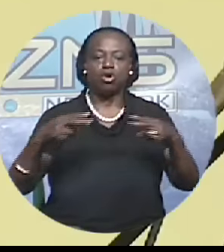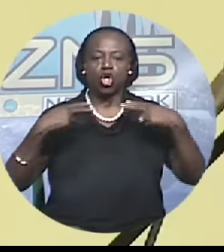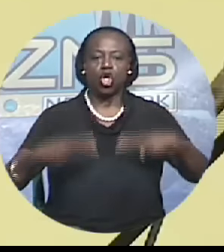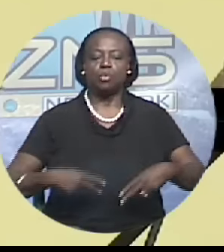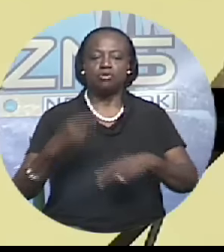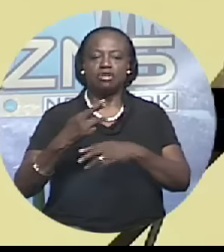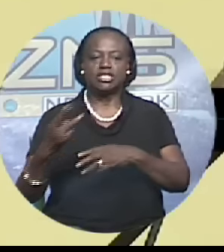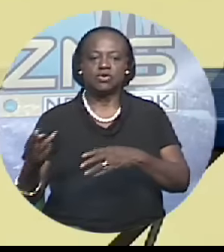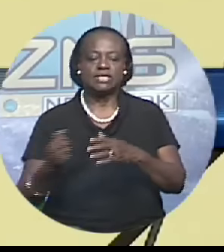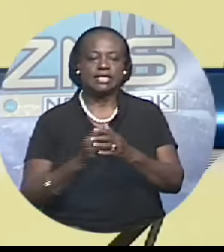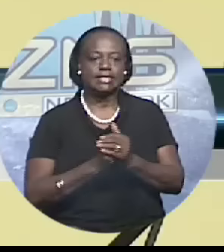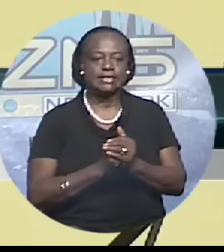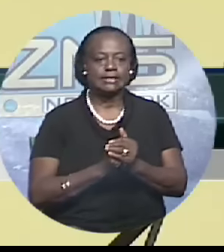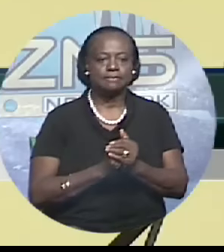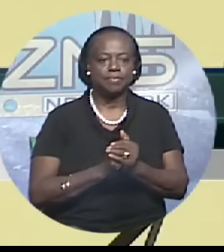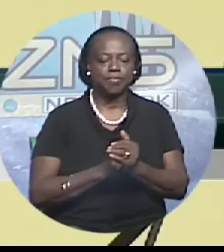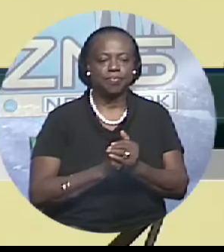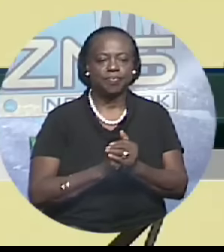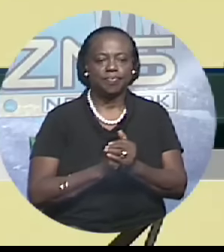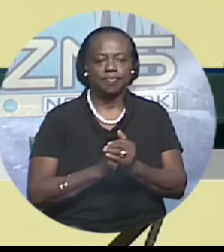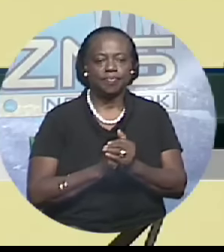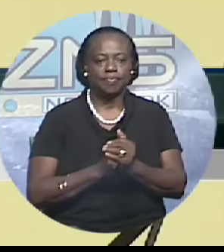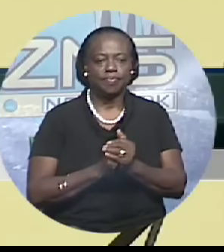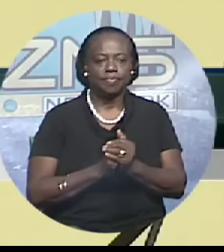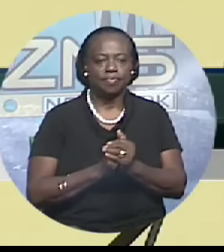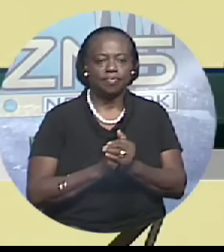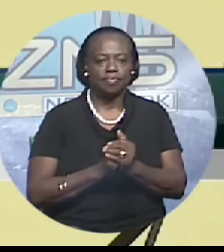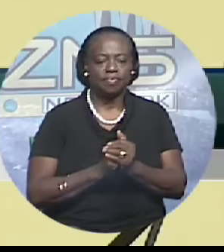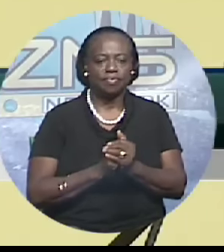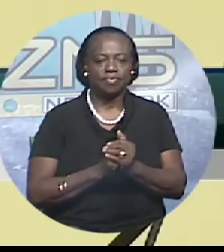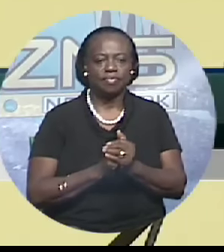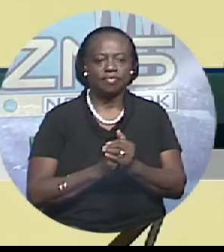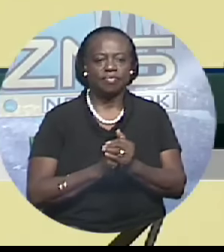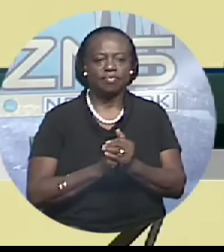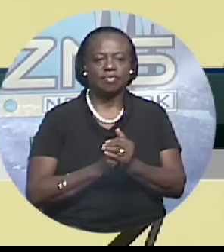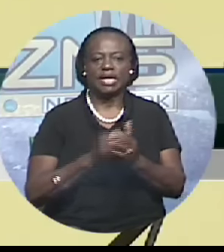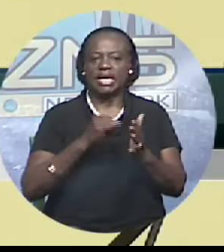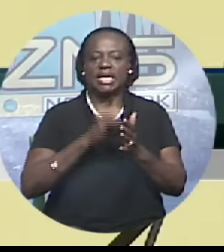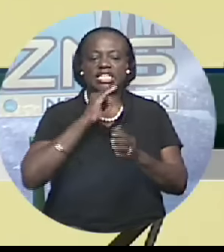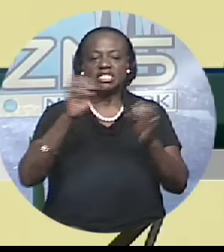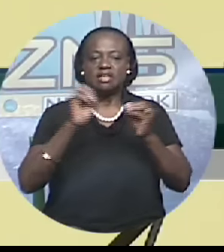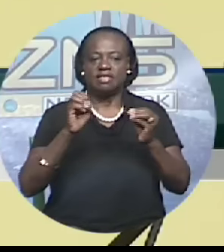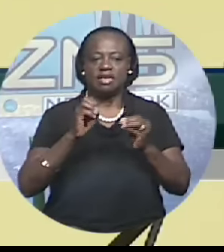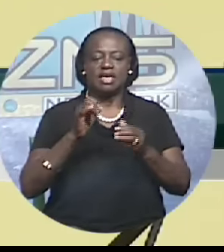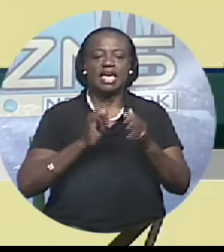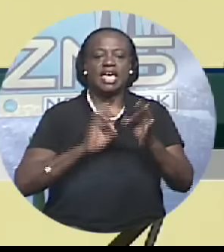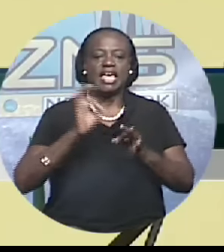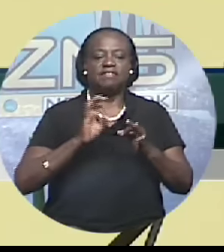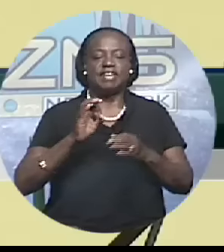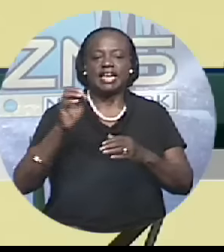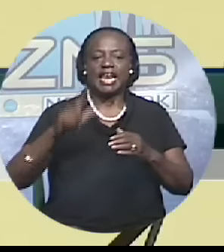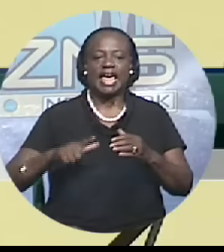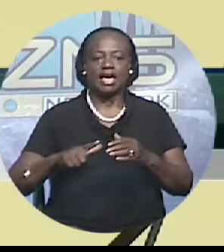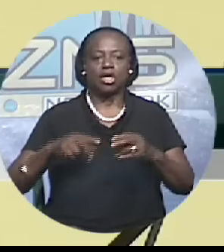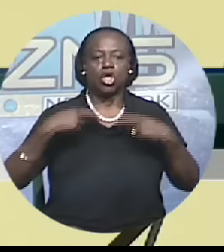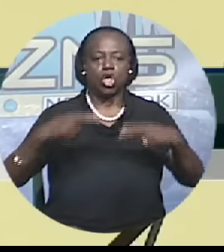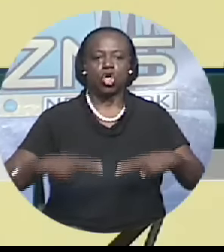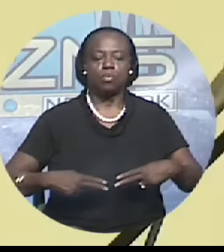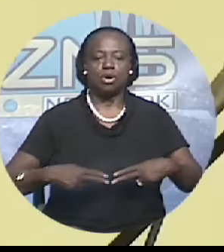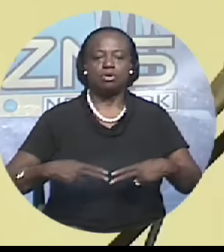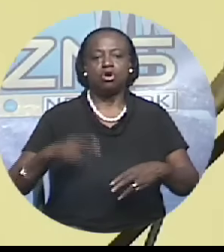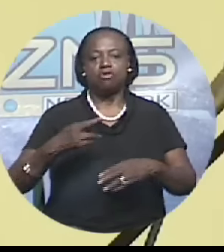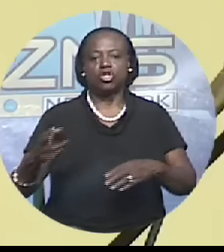center doesn't matter too much if it lacks the human resources and patient care.